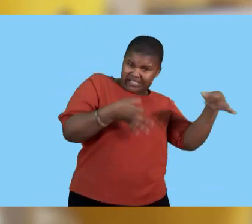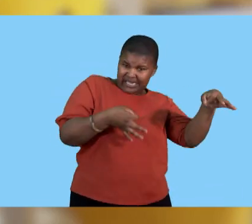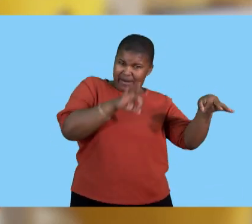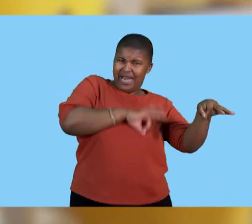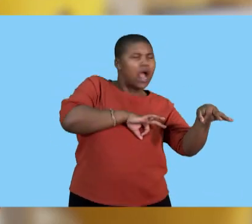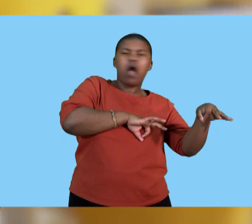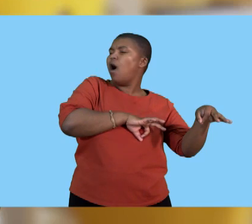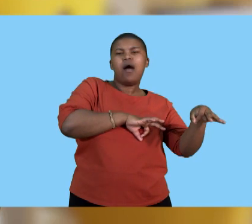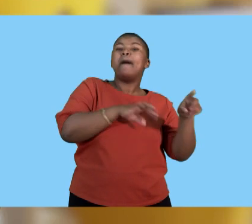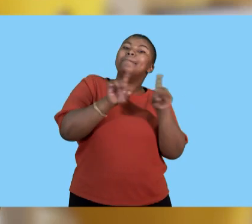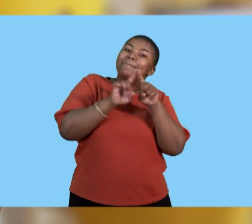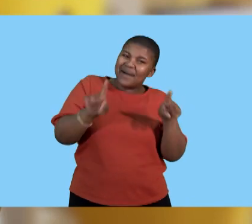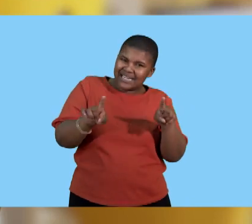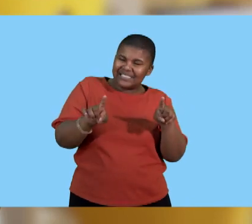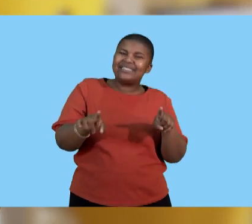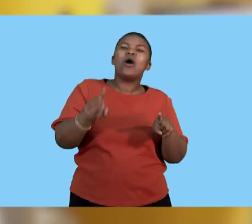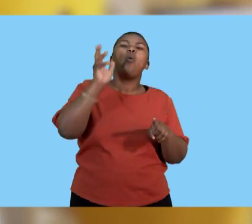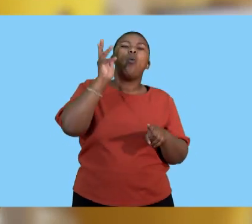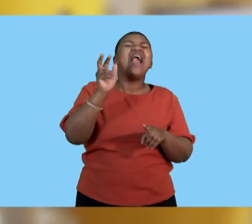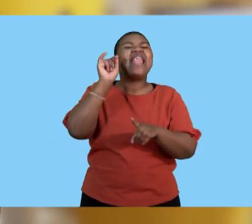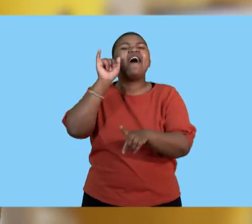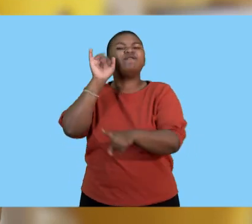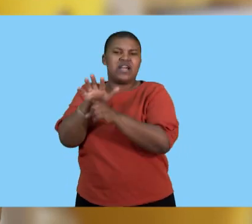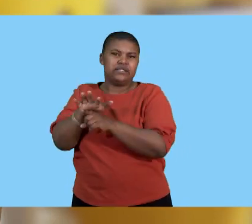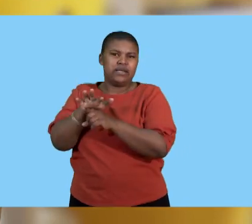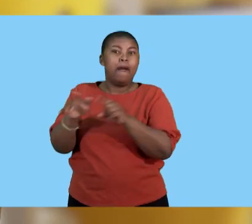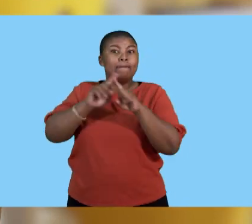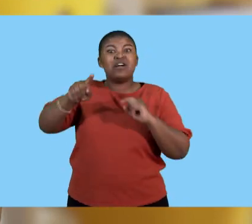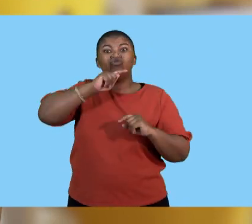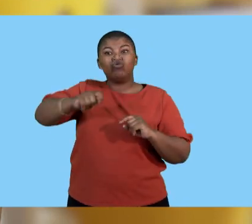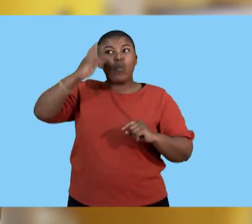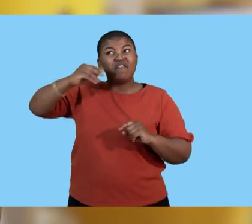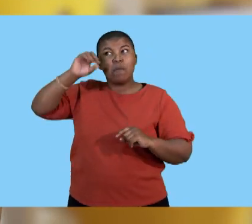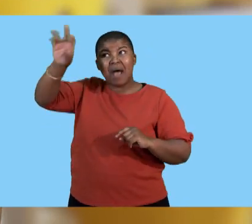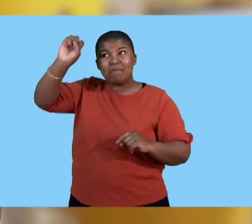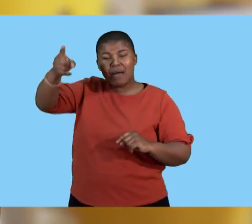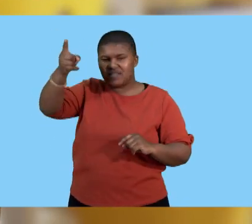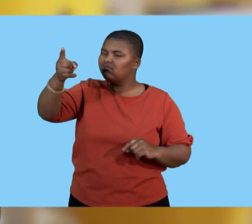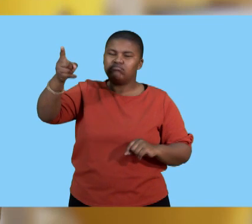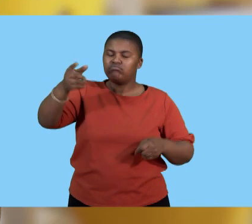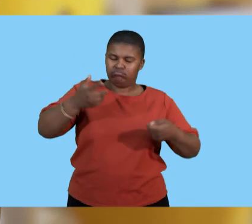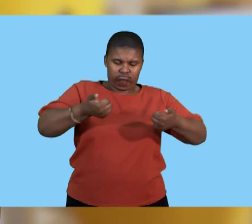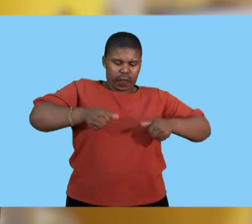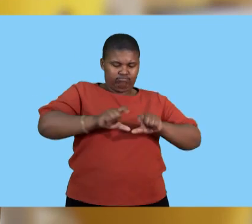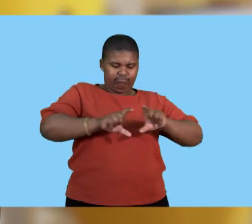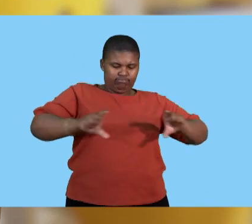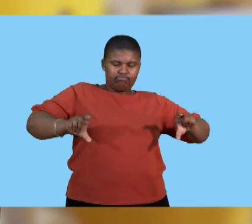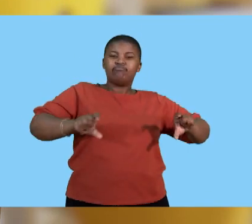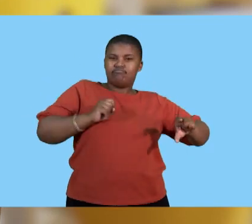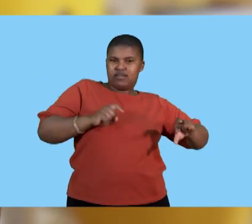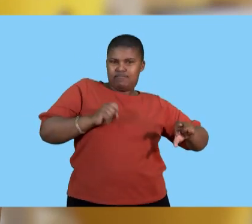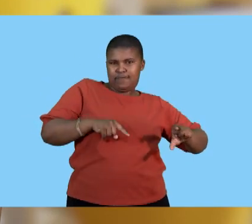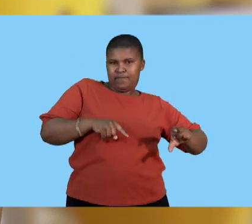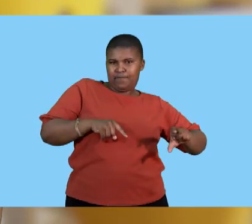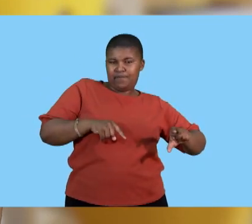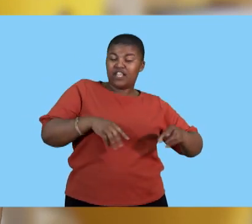of comprehensive income. However, they will affect the statement of comprehensive income when we calculate what is known as trading